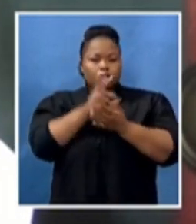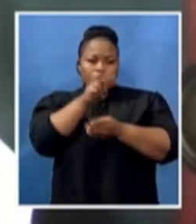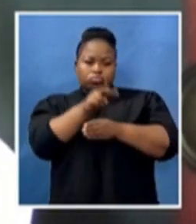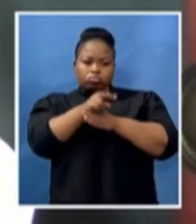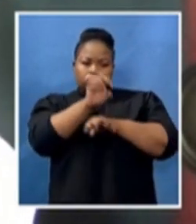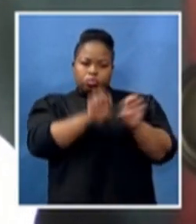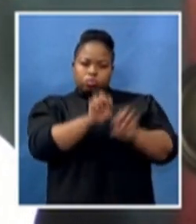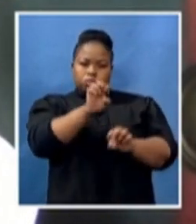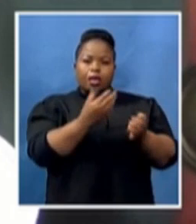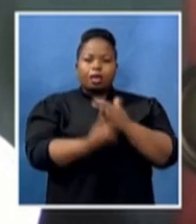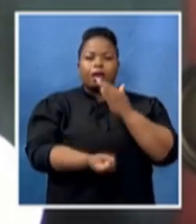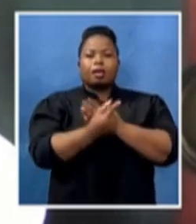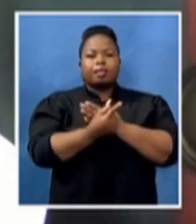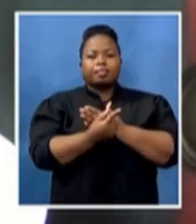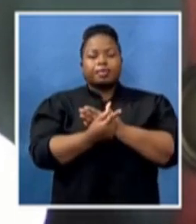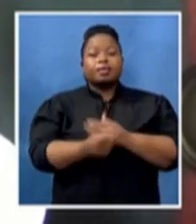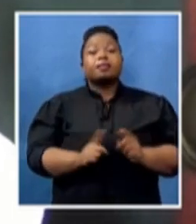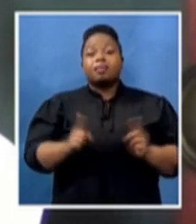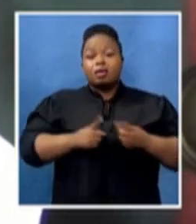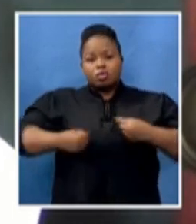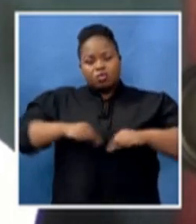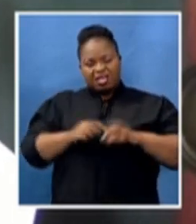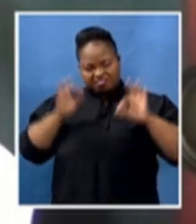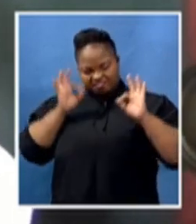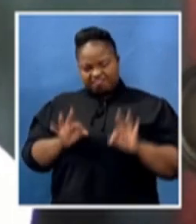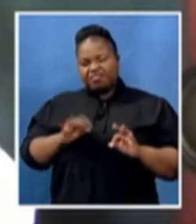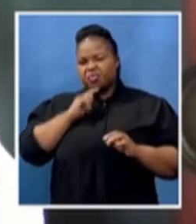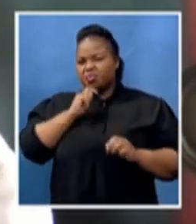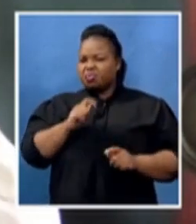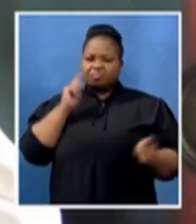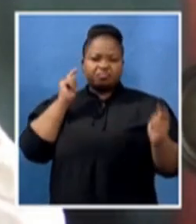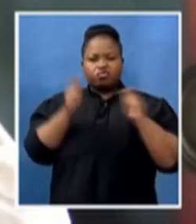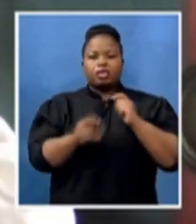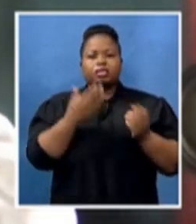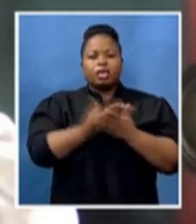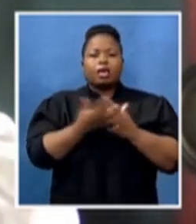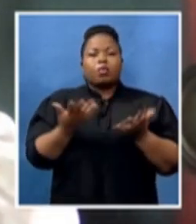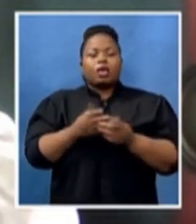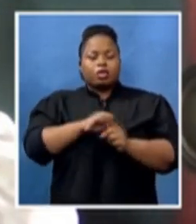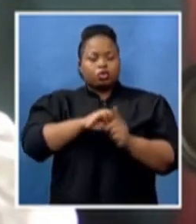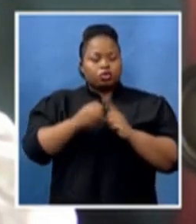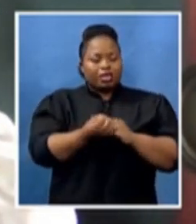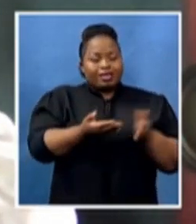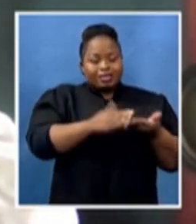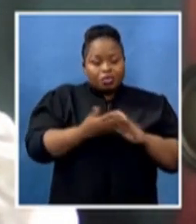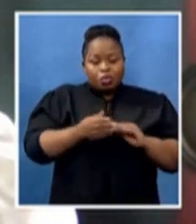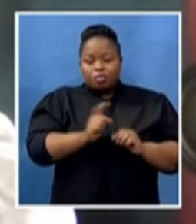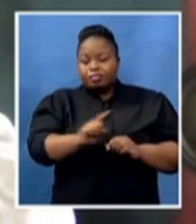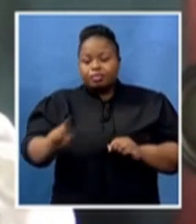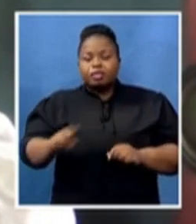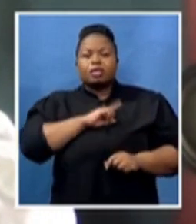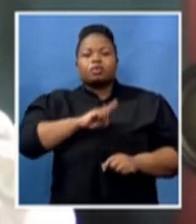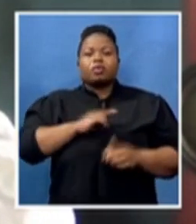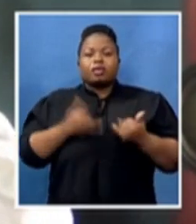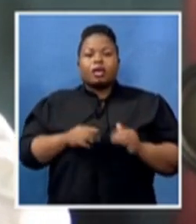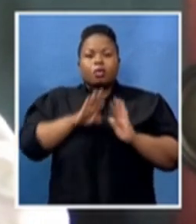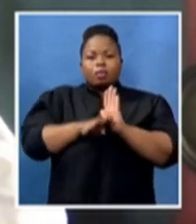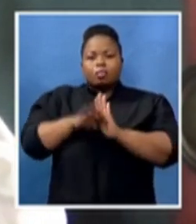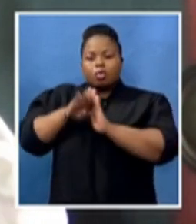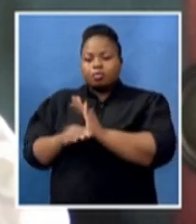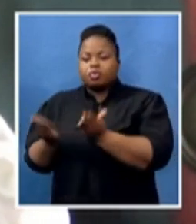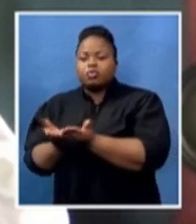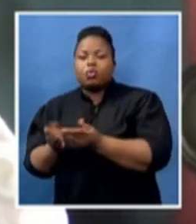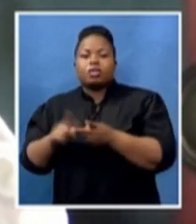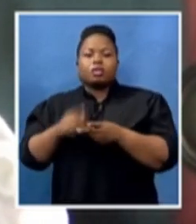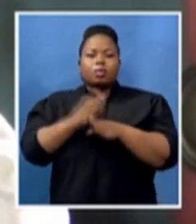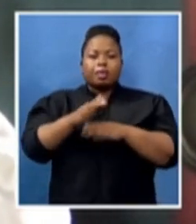determined to effect change at a societal level, and that is why there will be programs in schools, in workplaces, religious institutions, as well